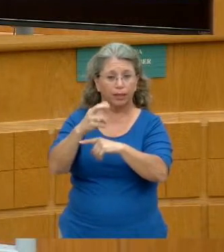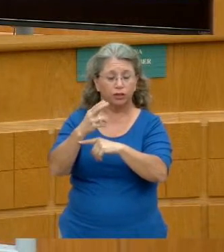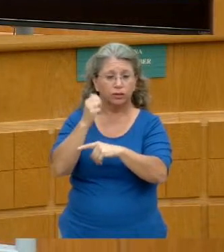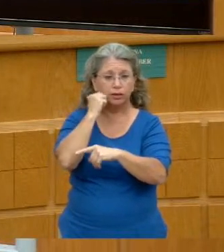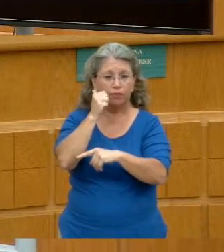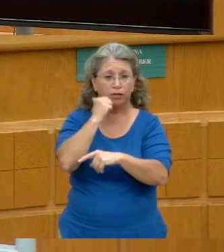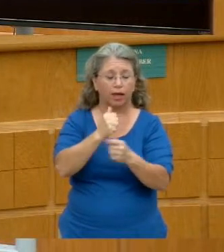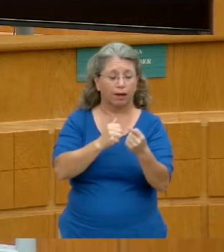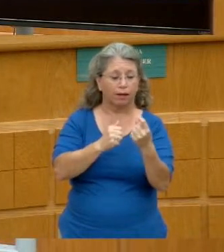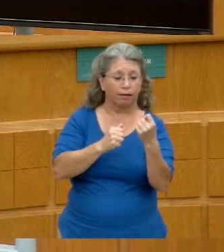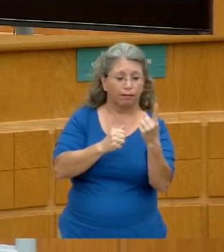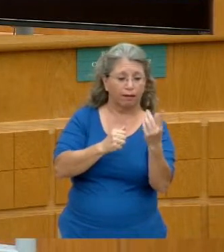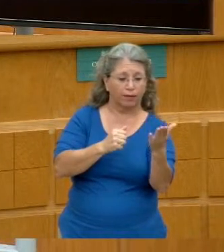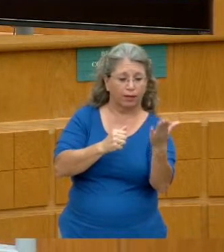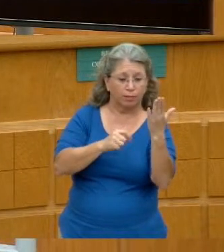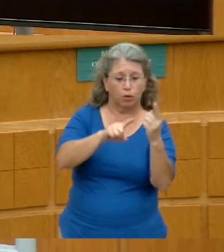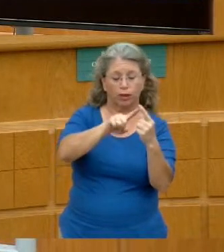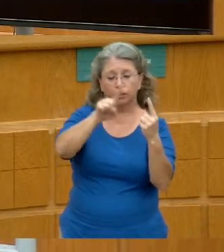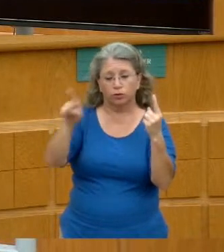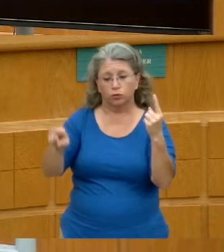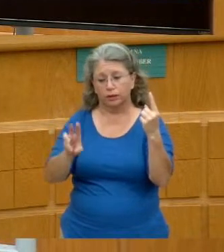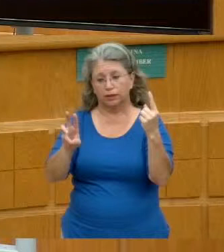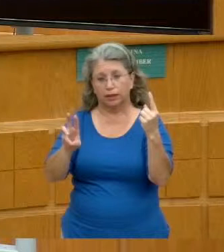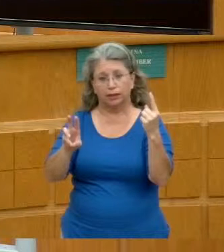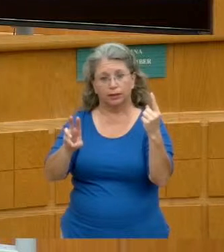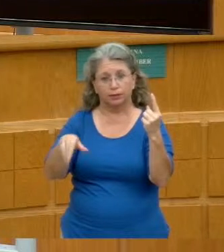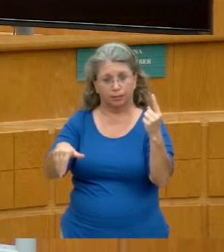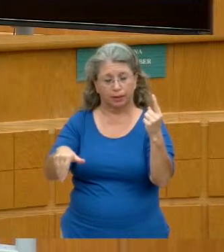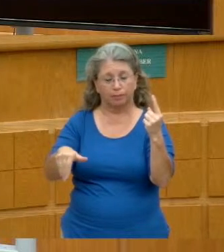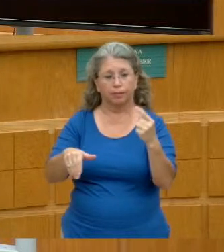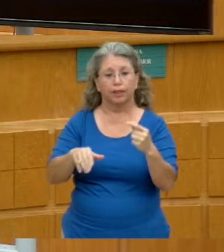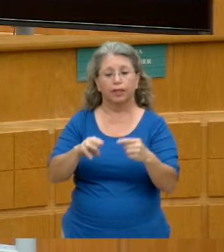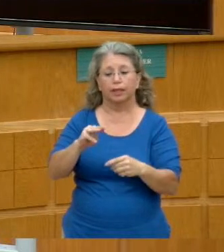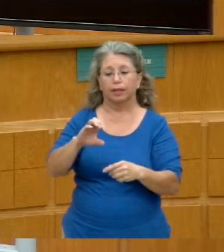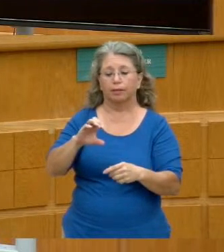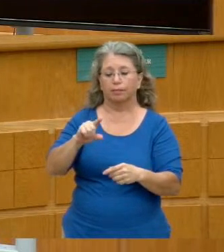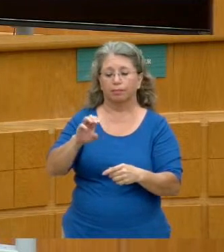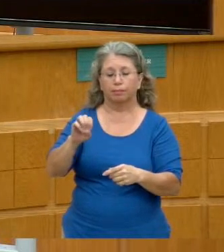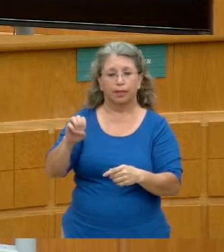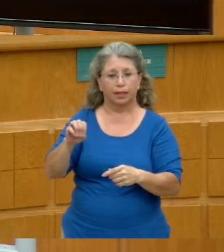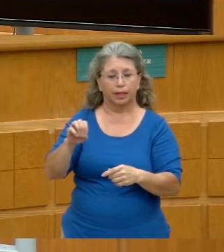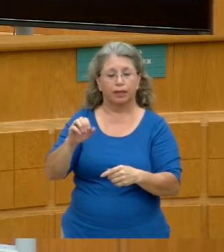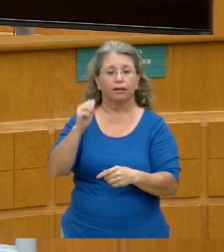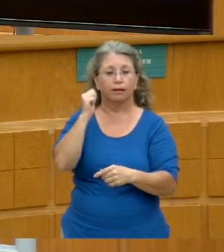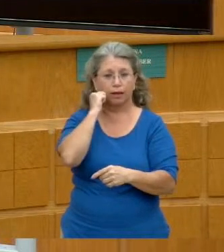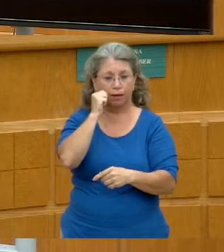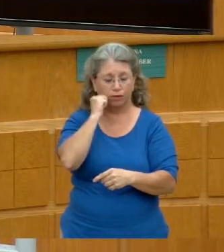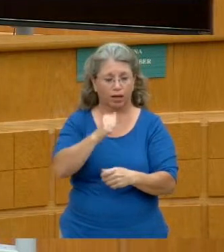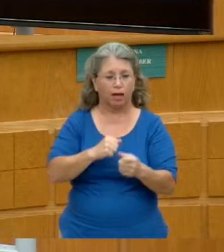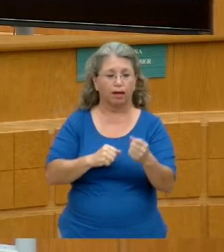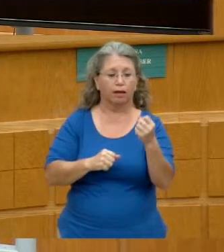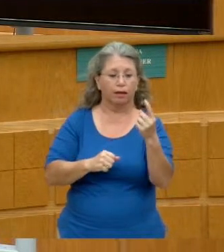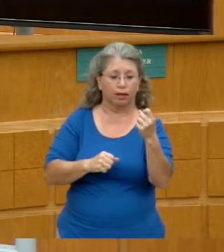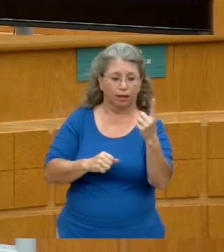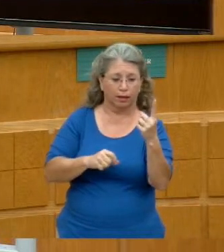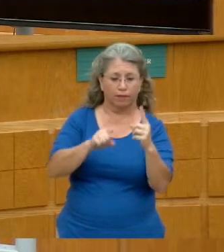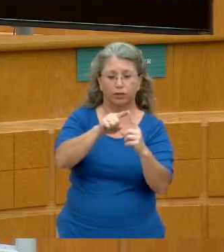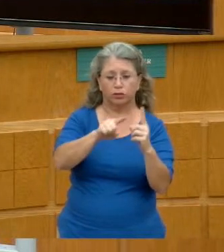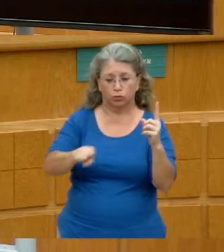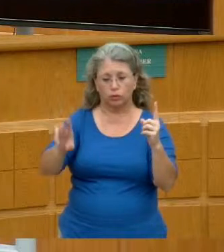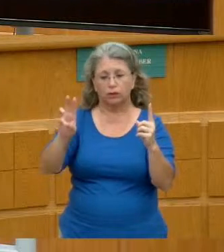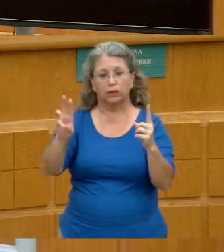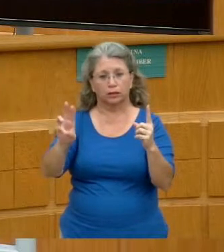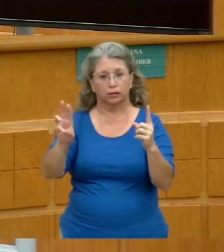p.m. And then at McGee Beach, our lifeguards are every day of the week as well, 11 a.m. to 6